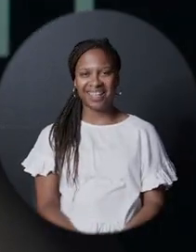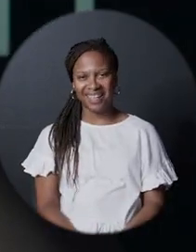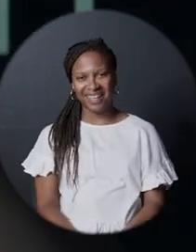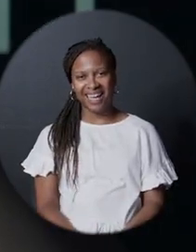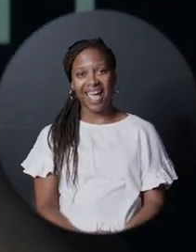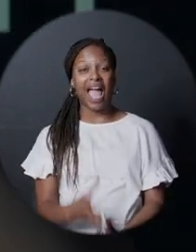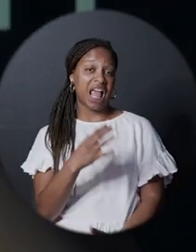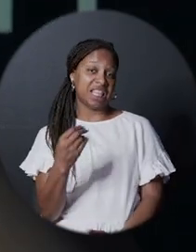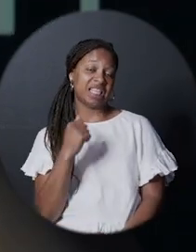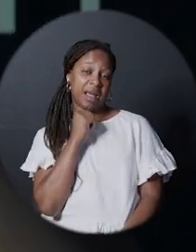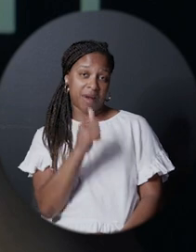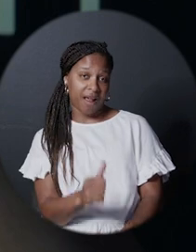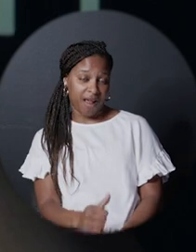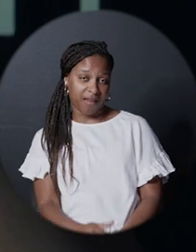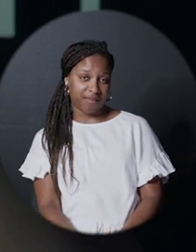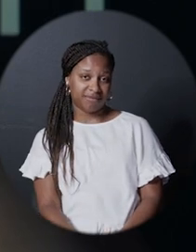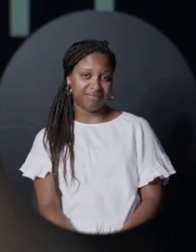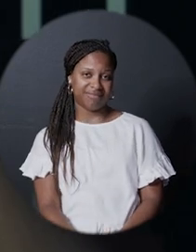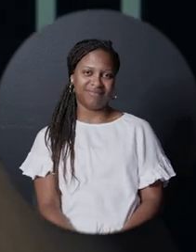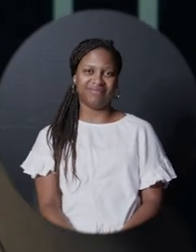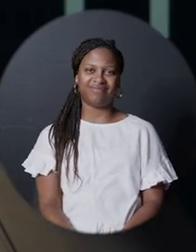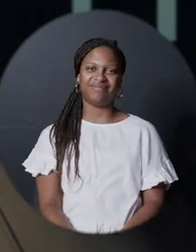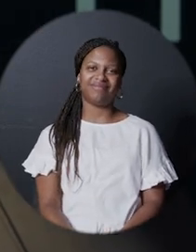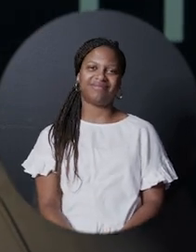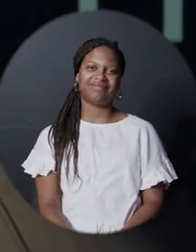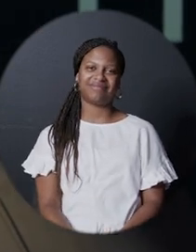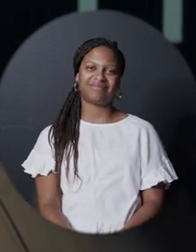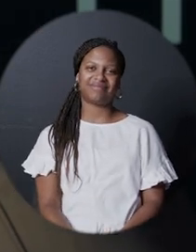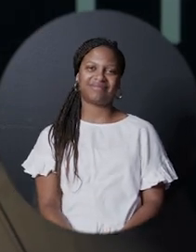Same thing. At least I'm not.